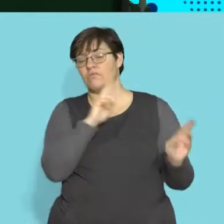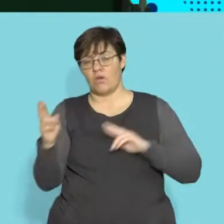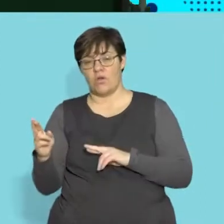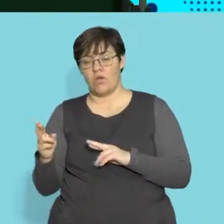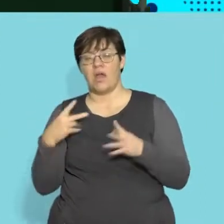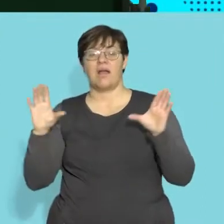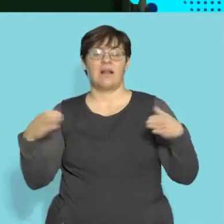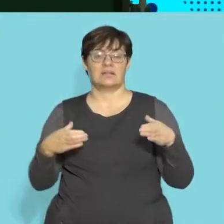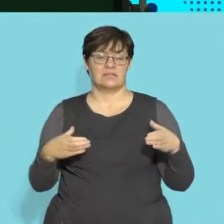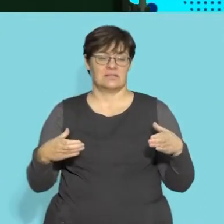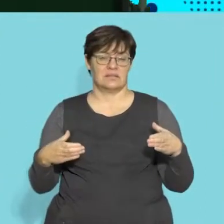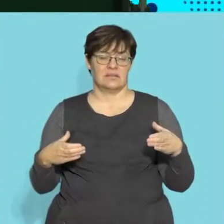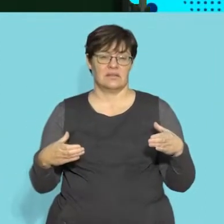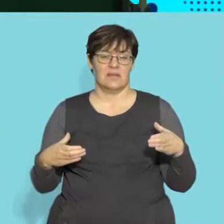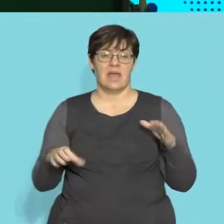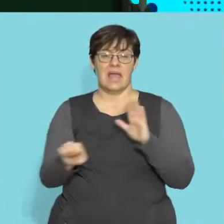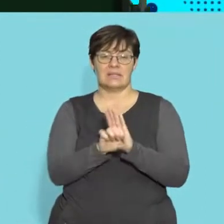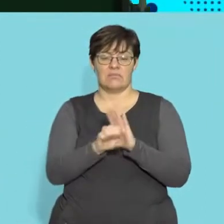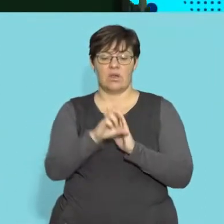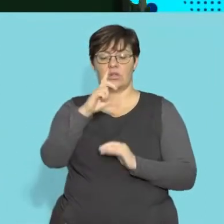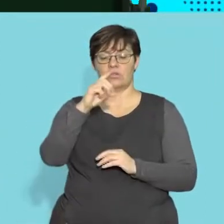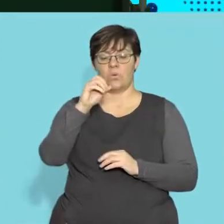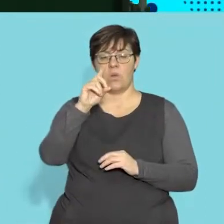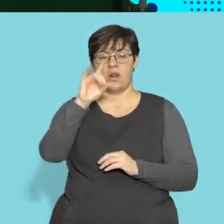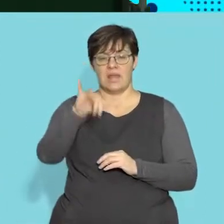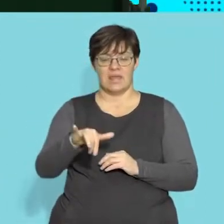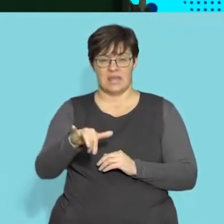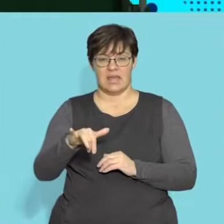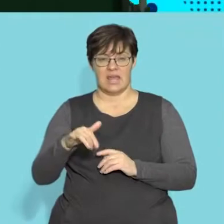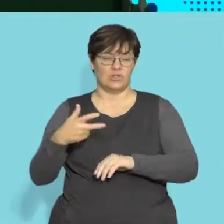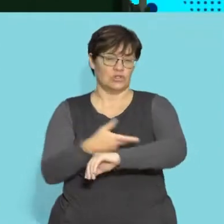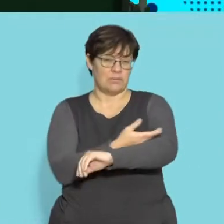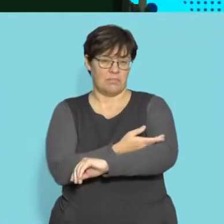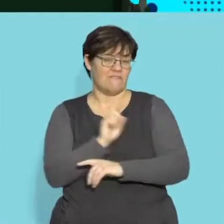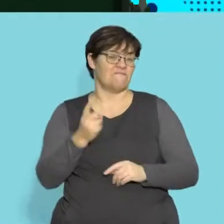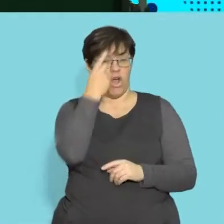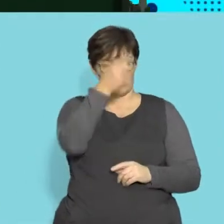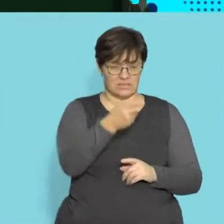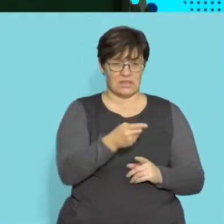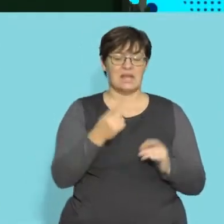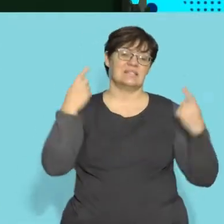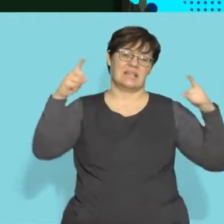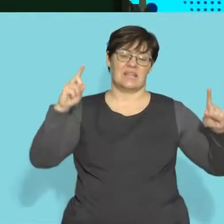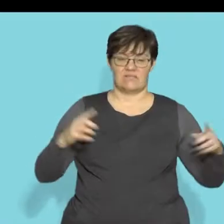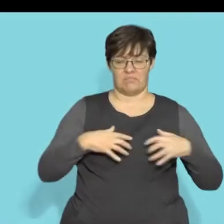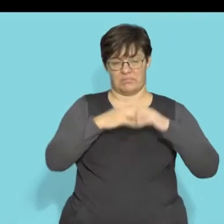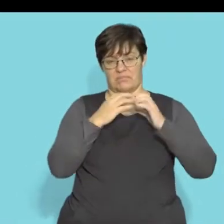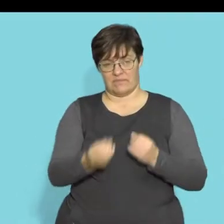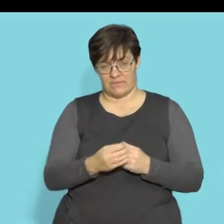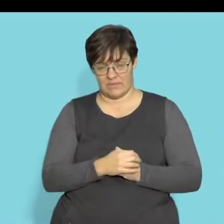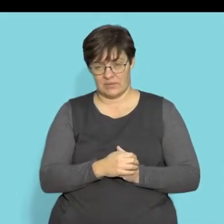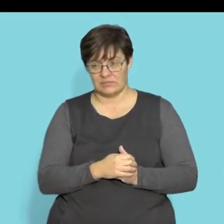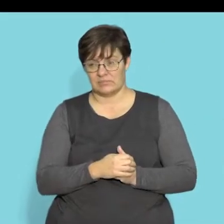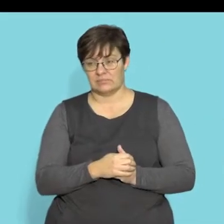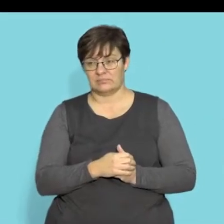refer to cloning in class when we use the example of Dolly the sheep being the first individual that was successfully cloned. The